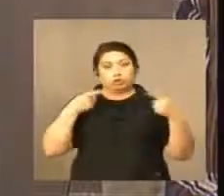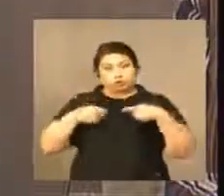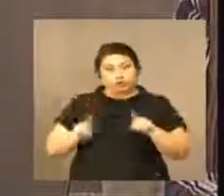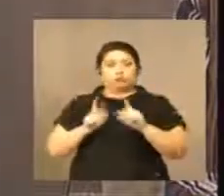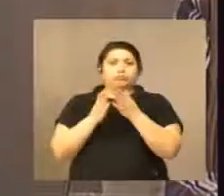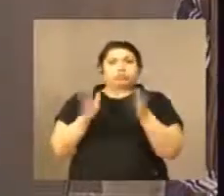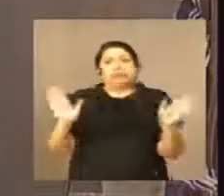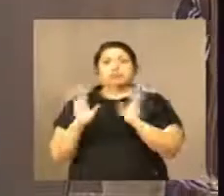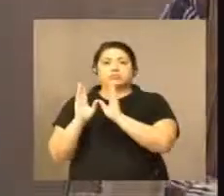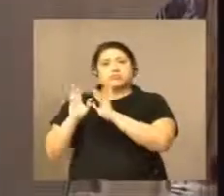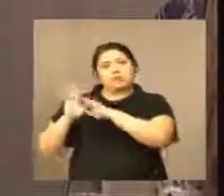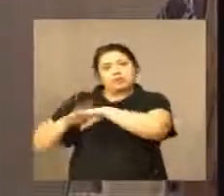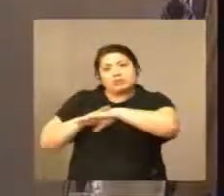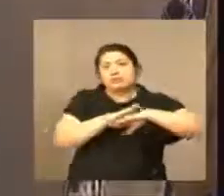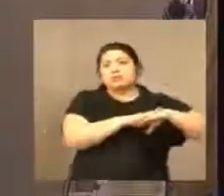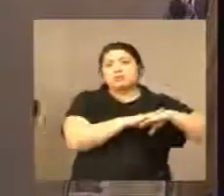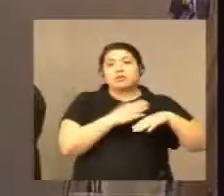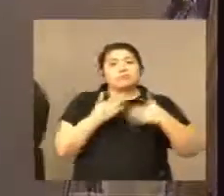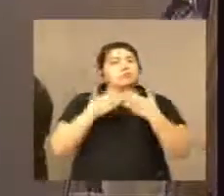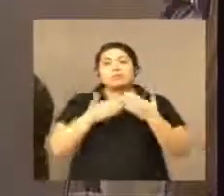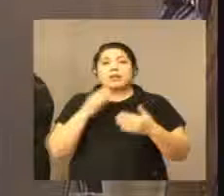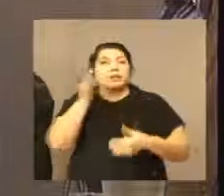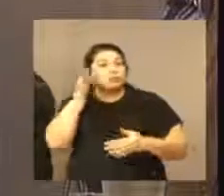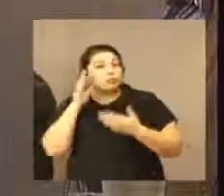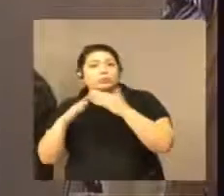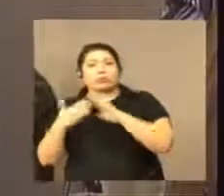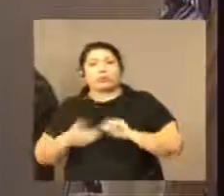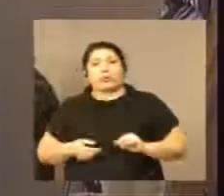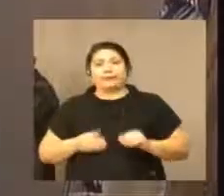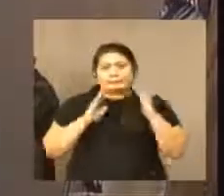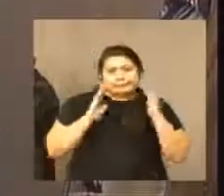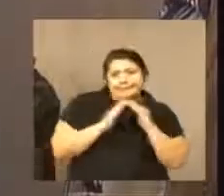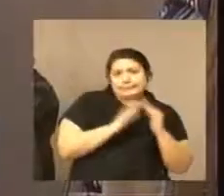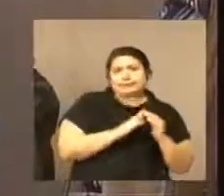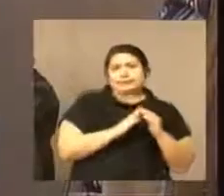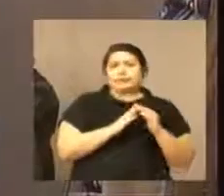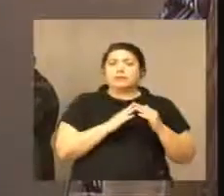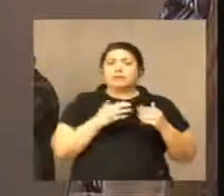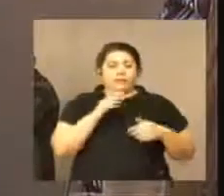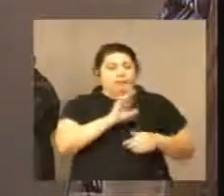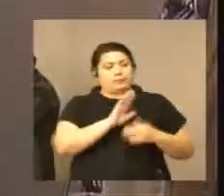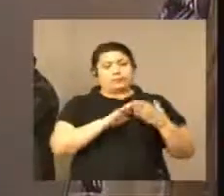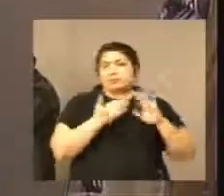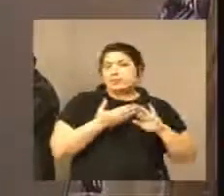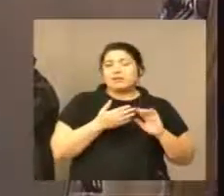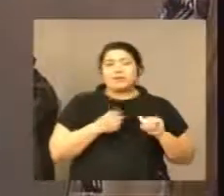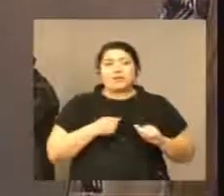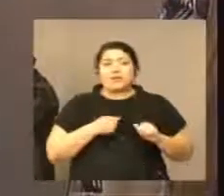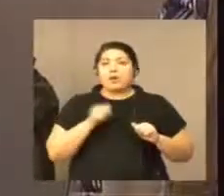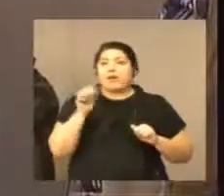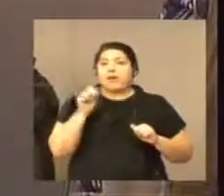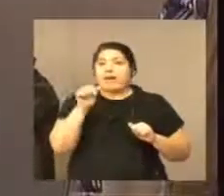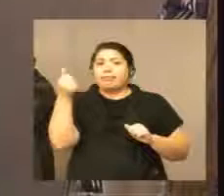from Indigenous communities or whether from urban communities or whether from